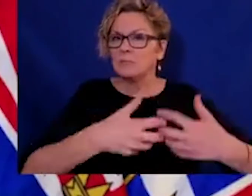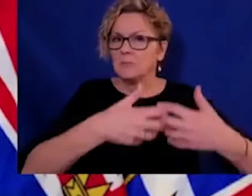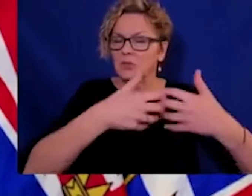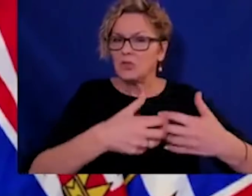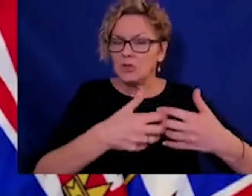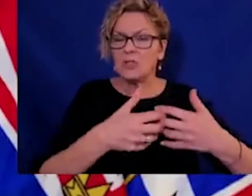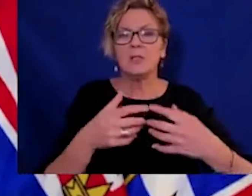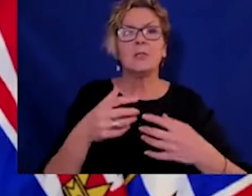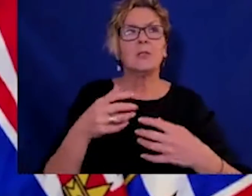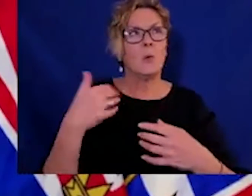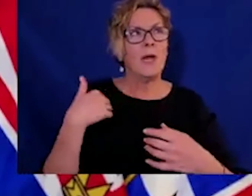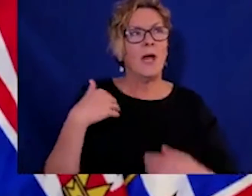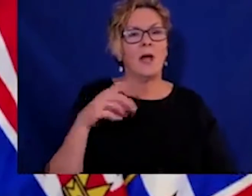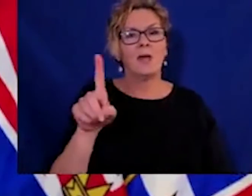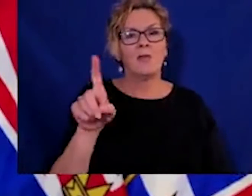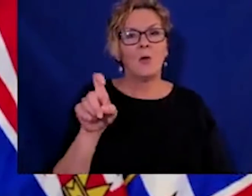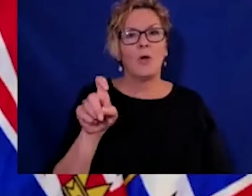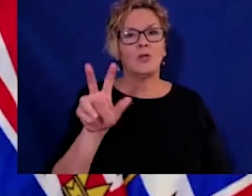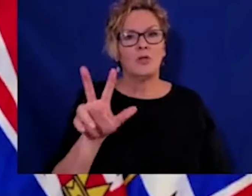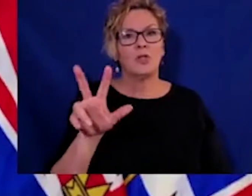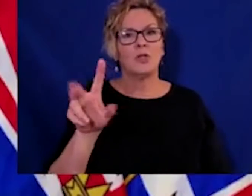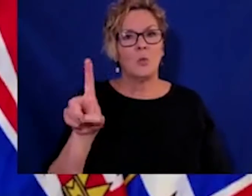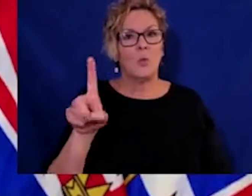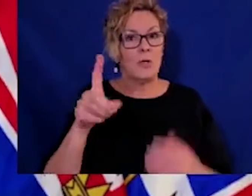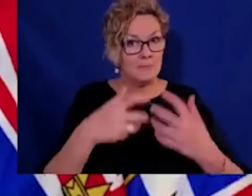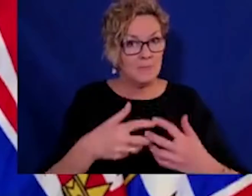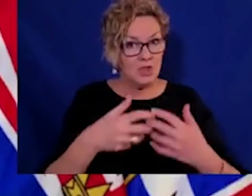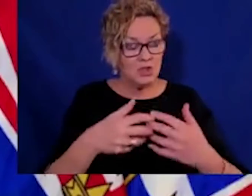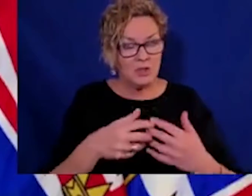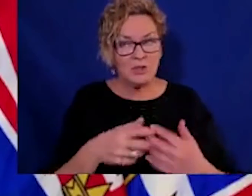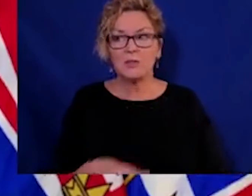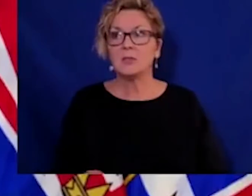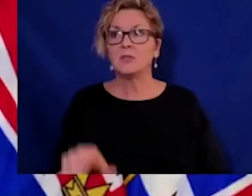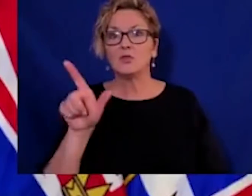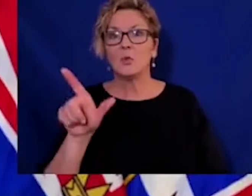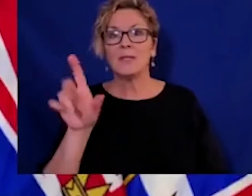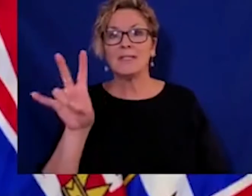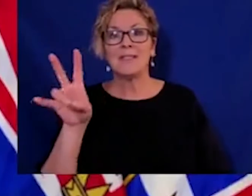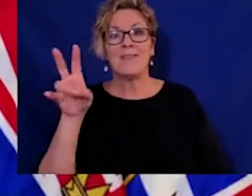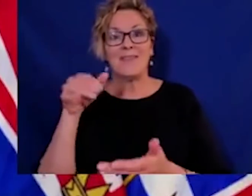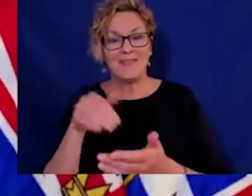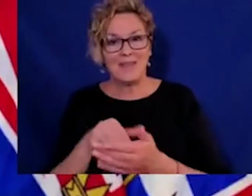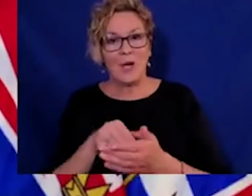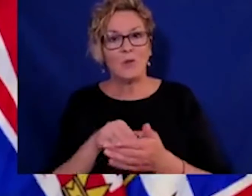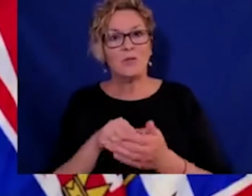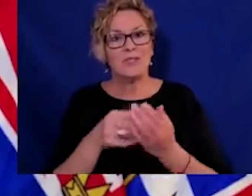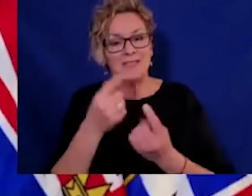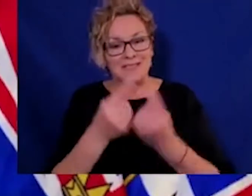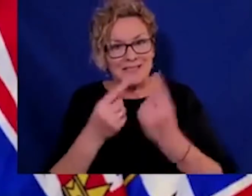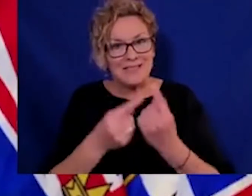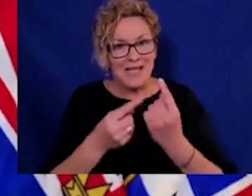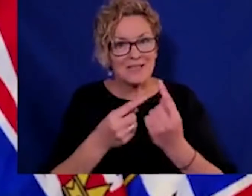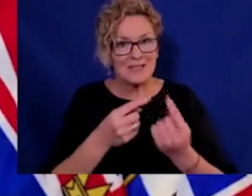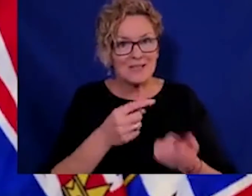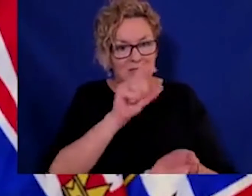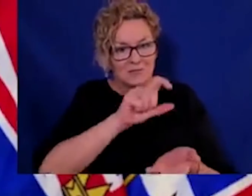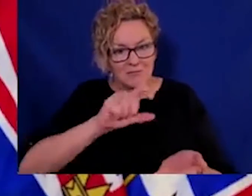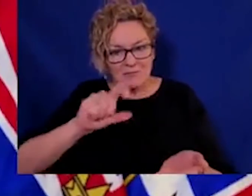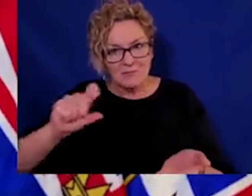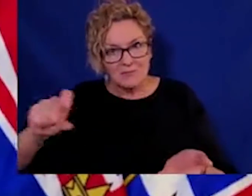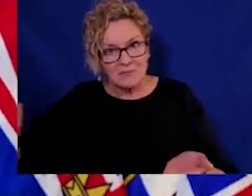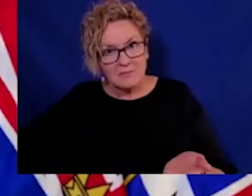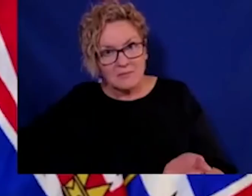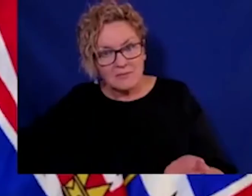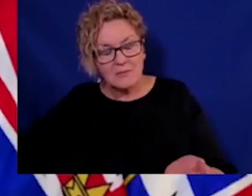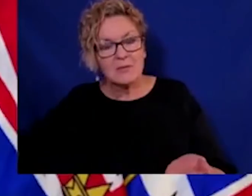received 131 of the machines and 27,000 tests. However, as you can tell, that would not be enough,